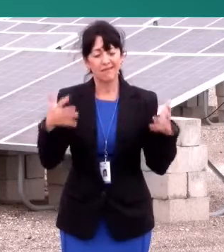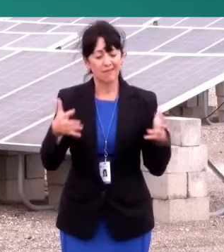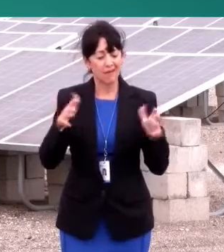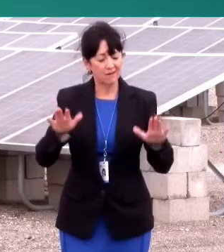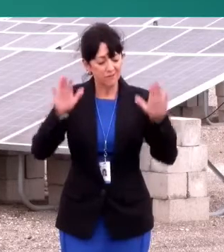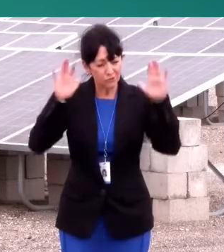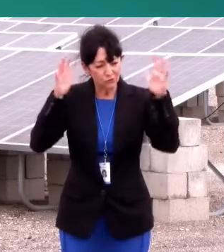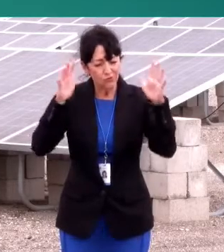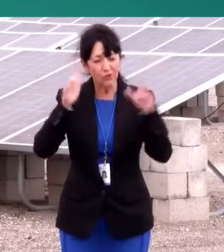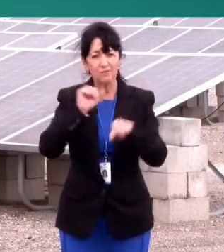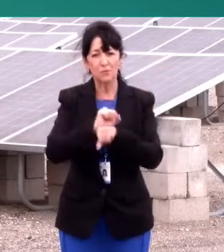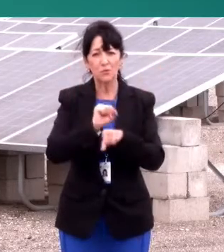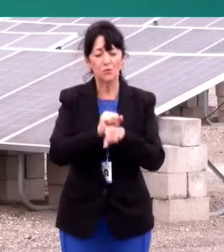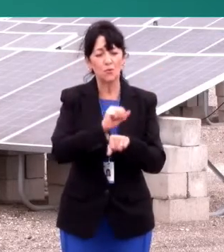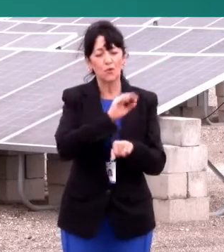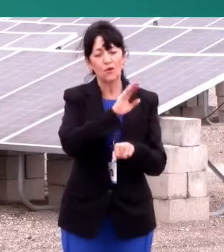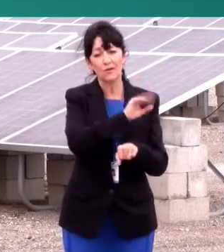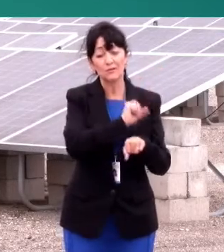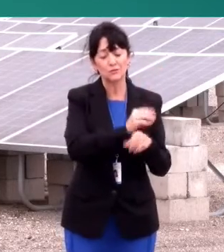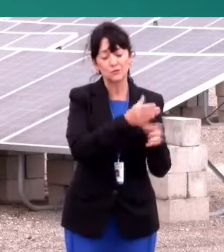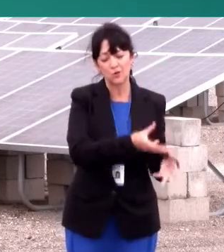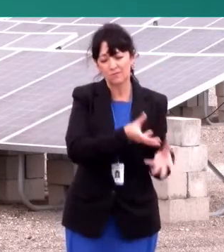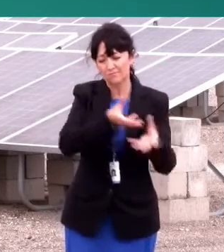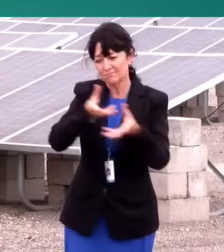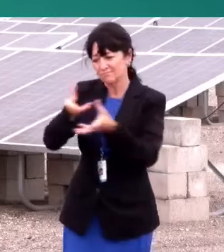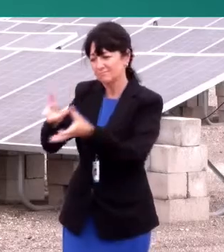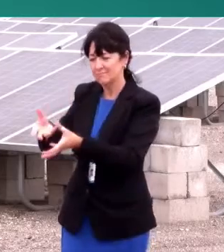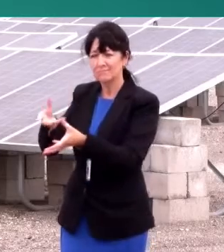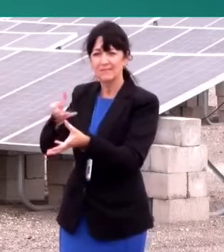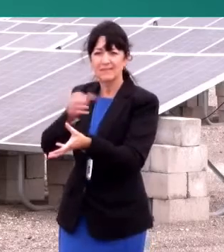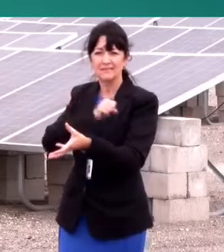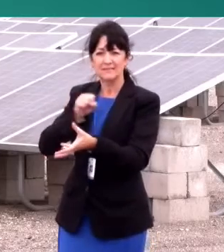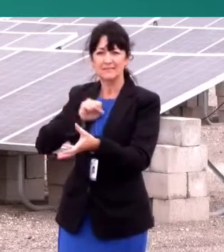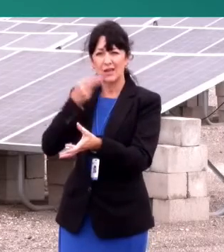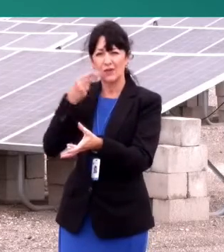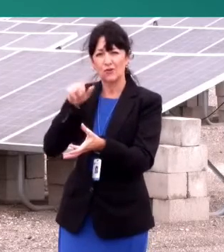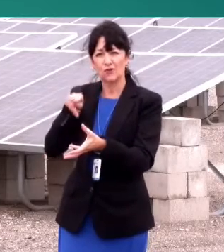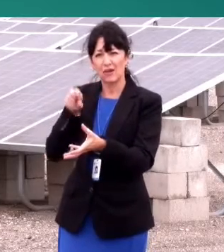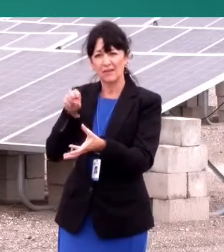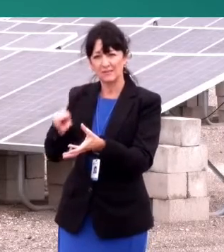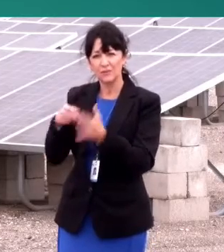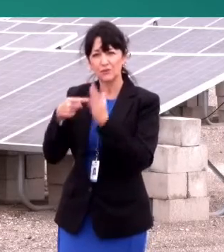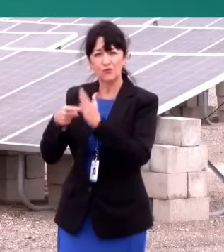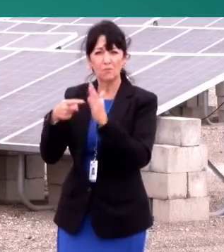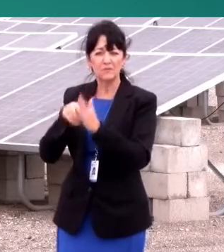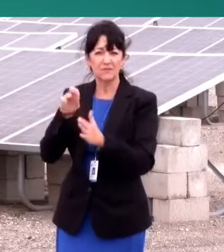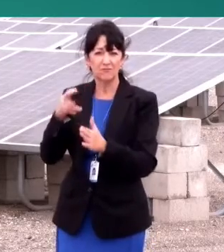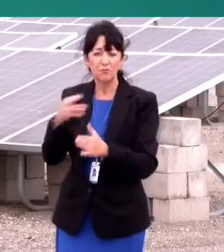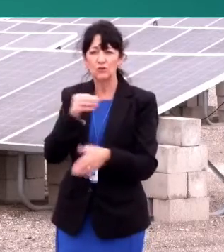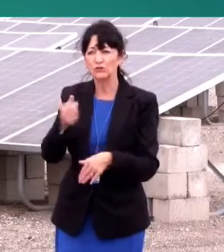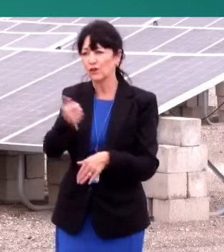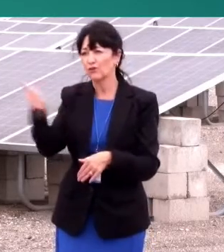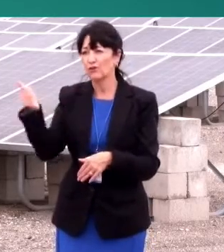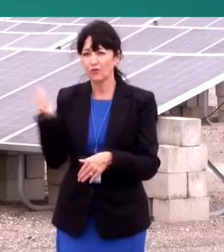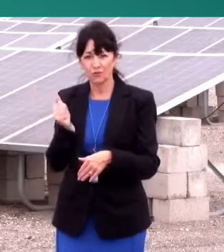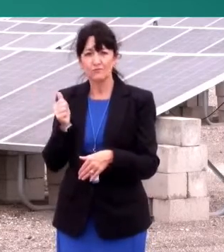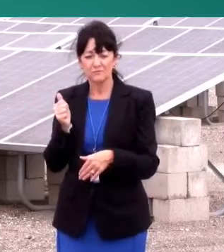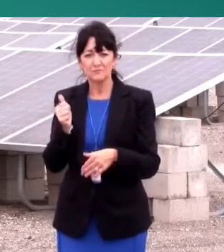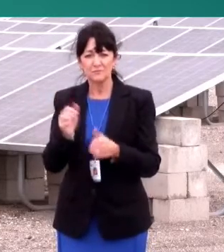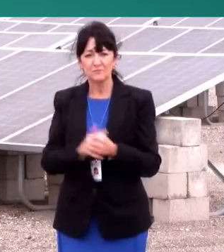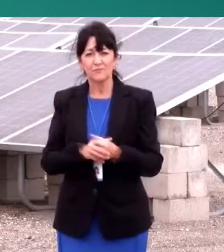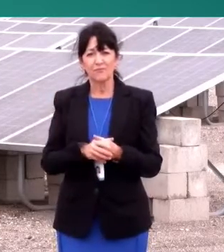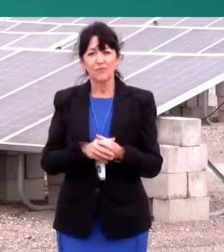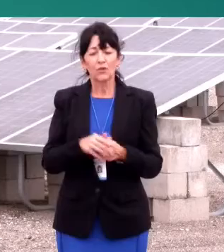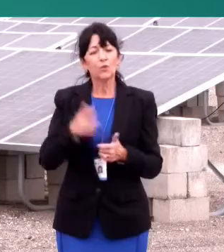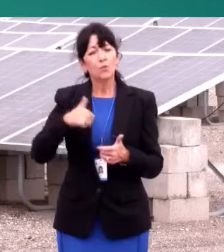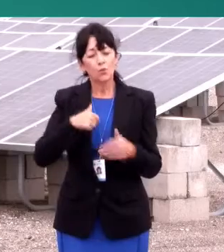and passed the baton over to Senator Hansen and Representative Bush and others. And we look